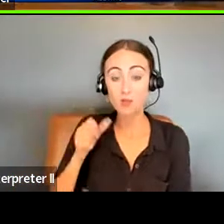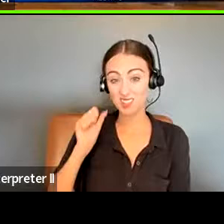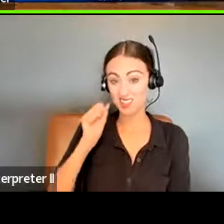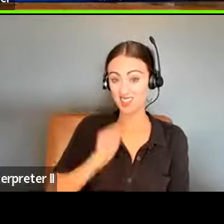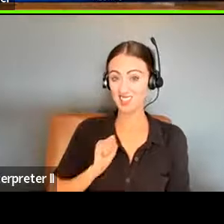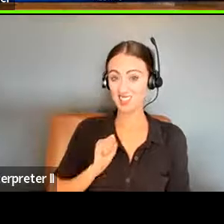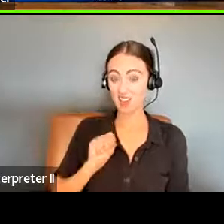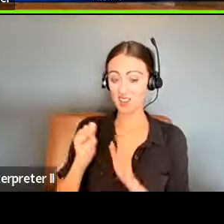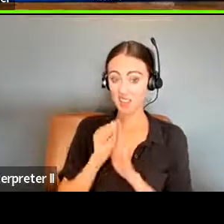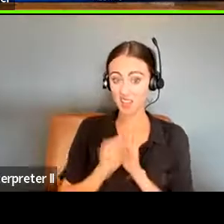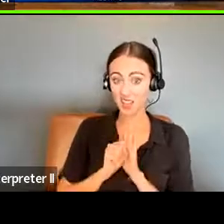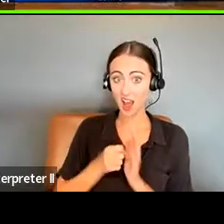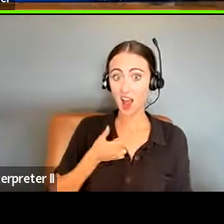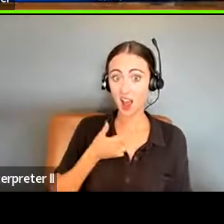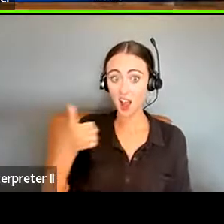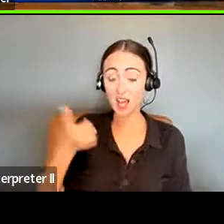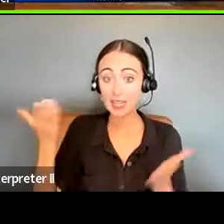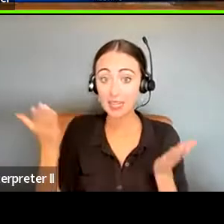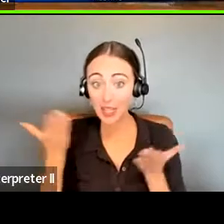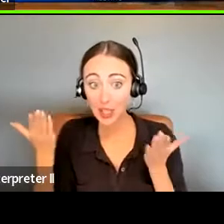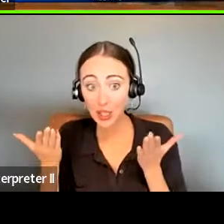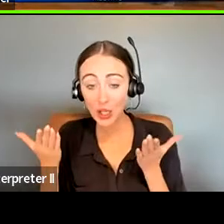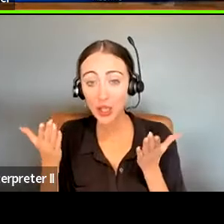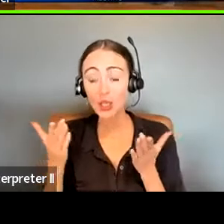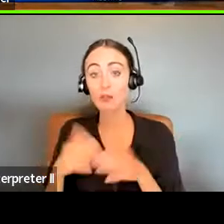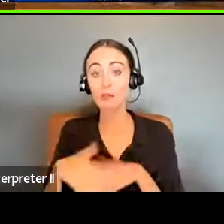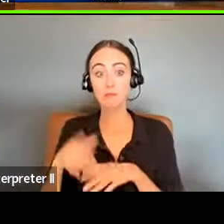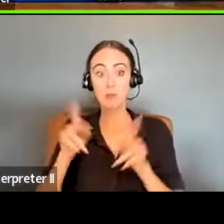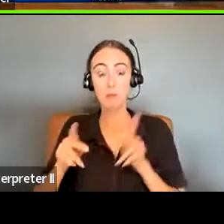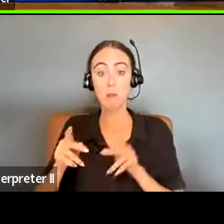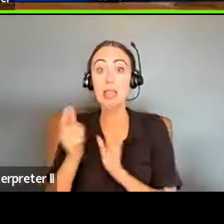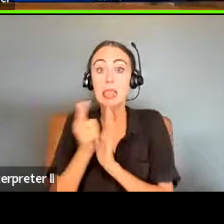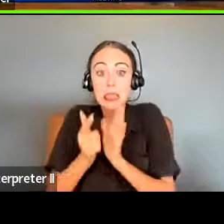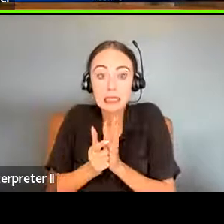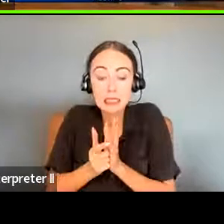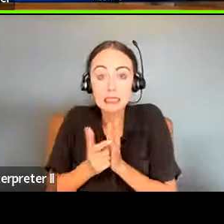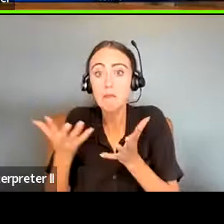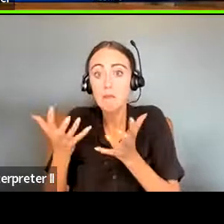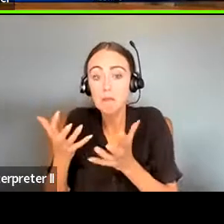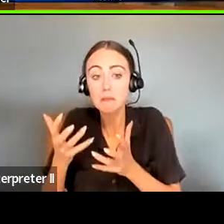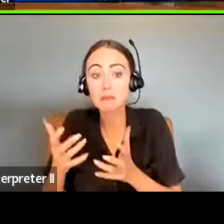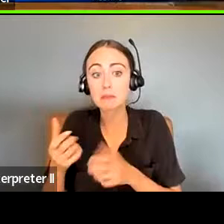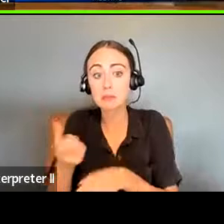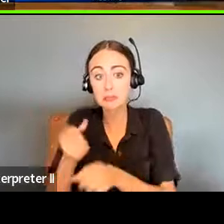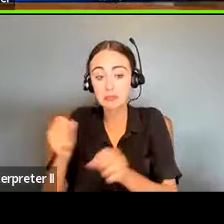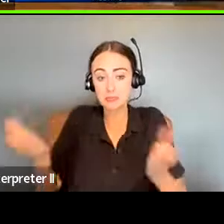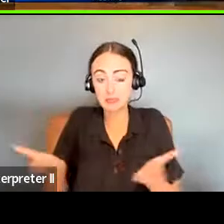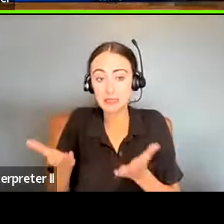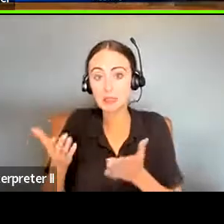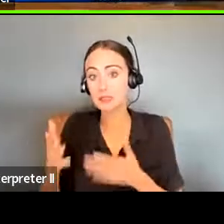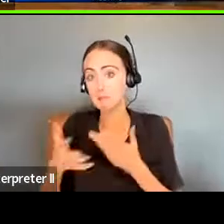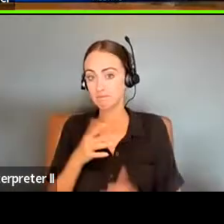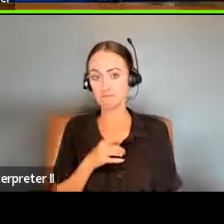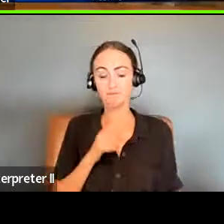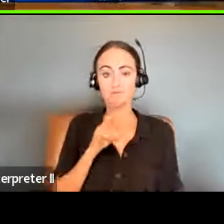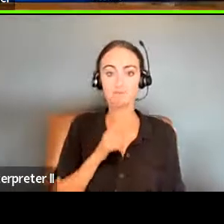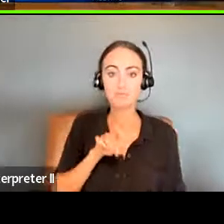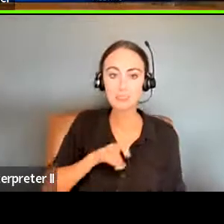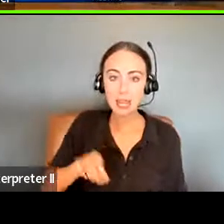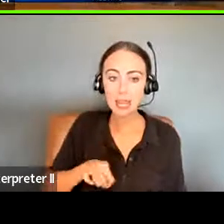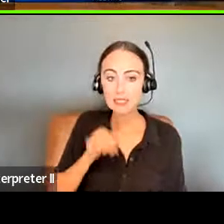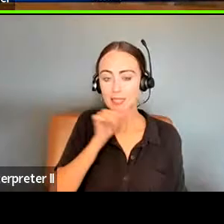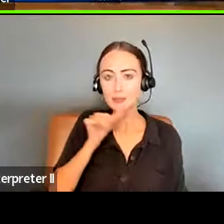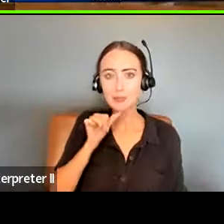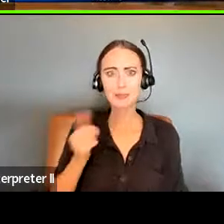states to DC of people legally seeking asylum by the Republican governors of Texas and Arizona is a